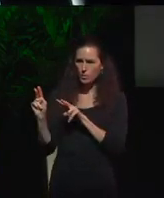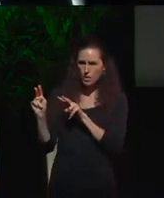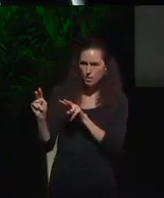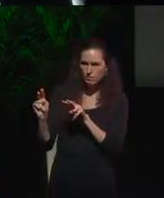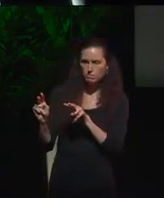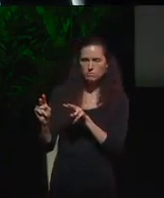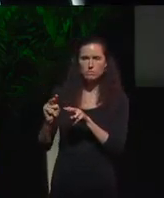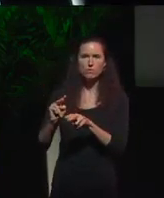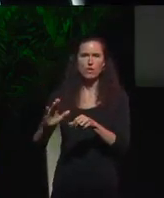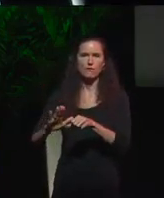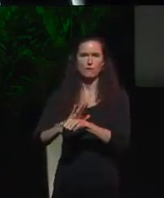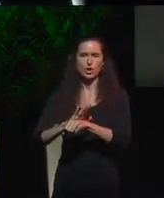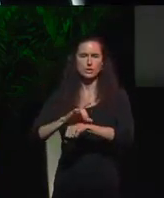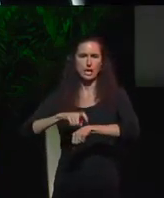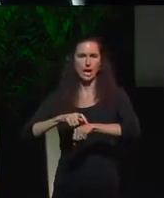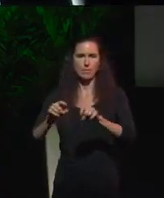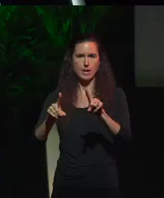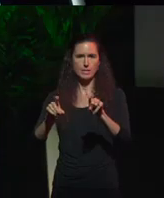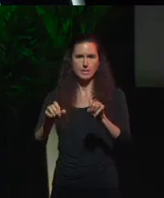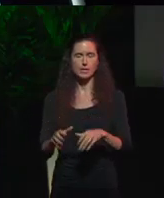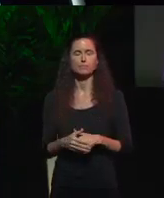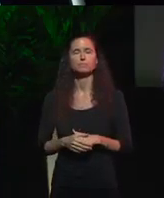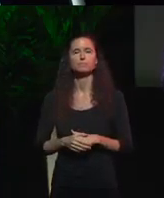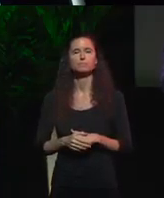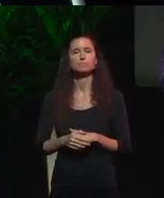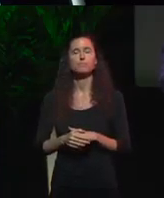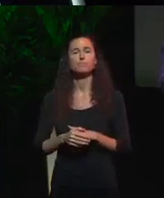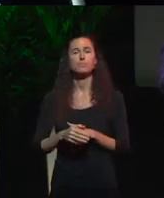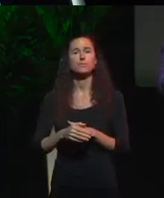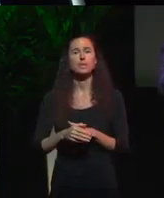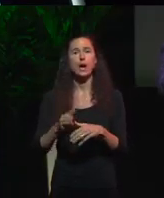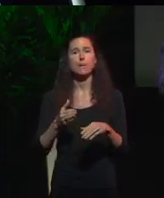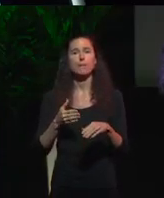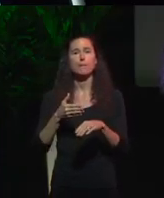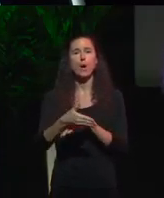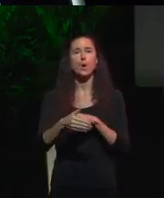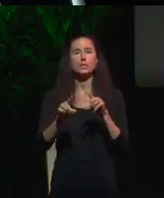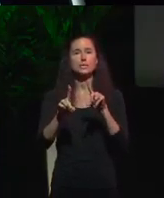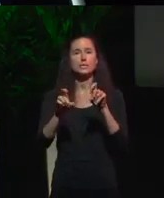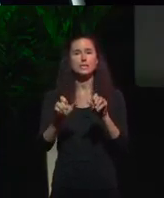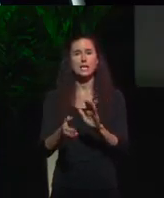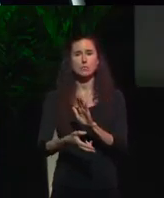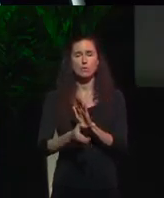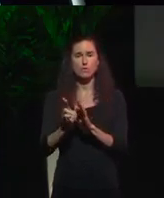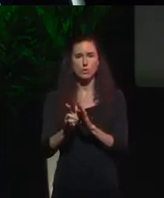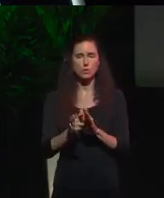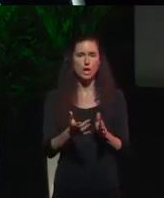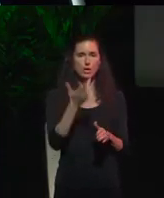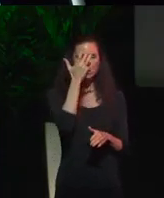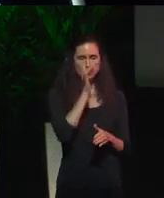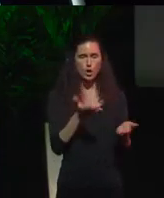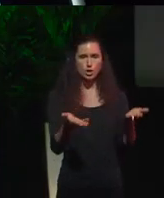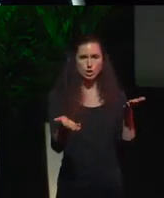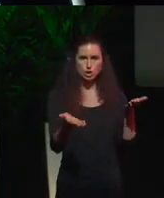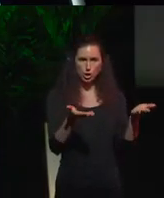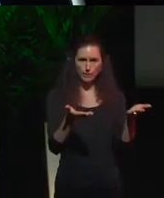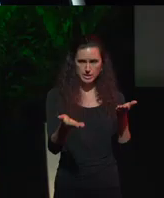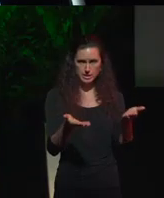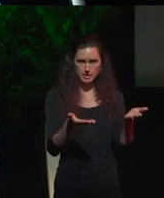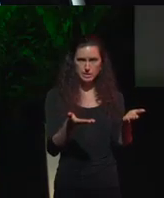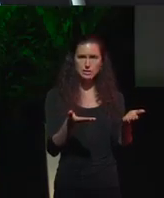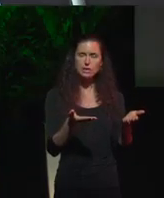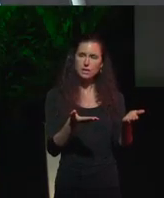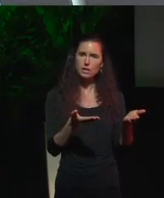entire length of the exam. Next is the post-exam review. In the case of Smarter Services automated